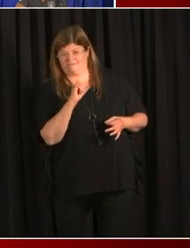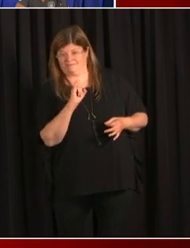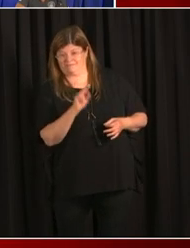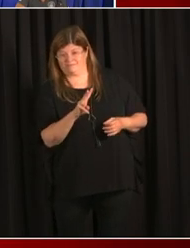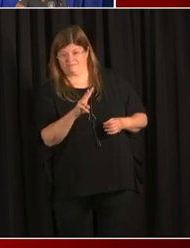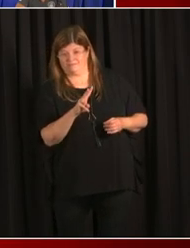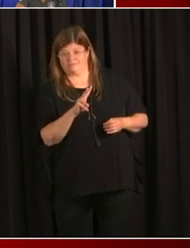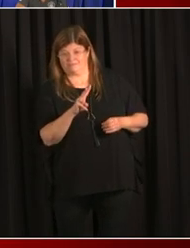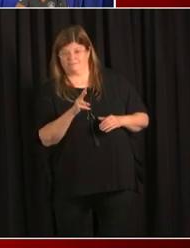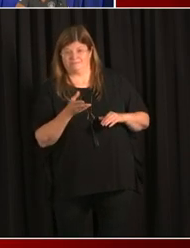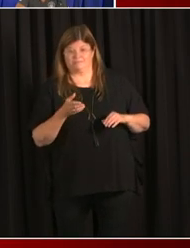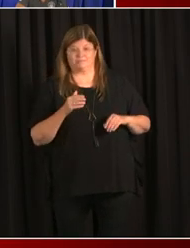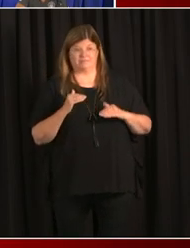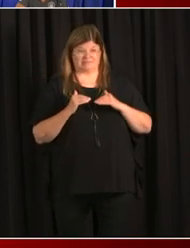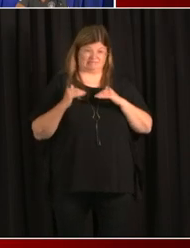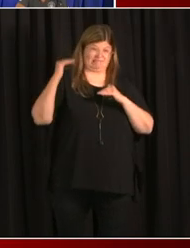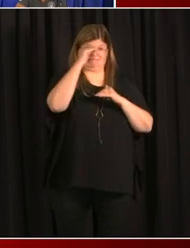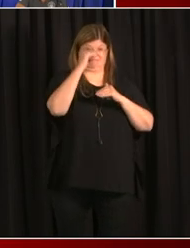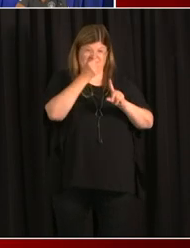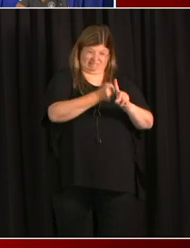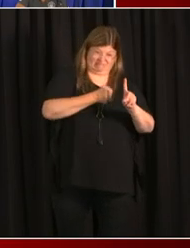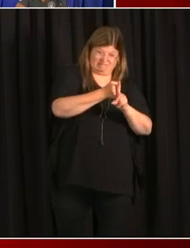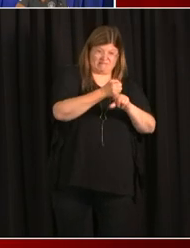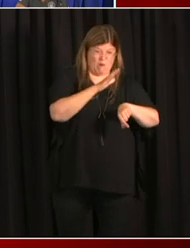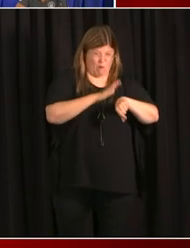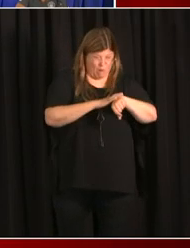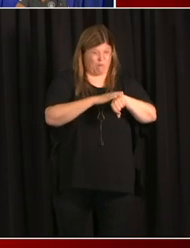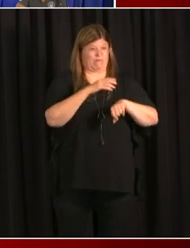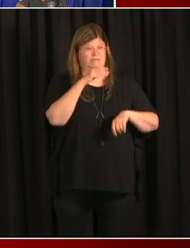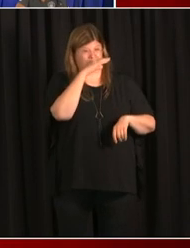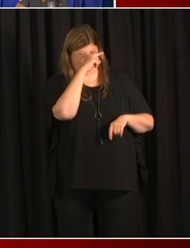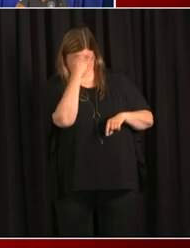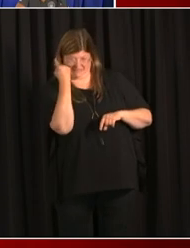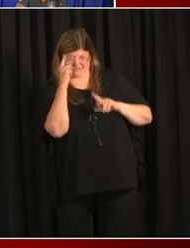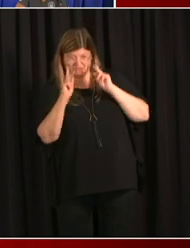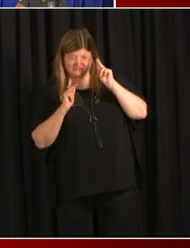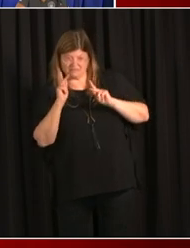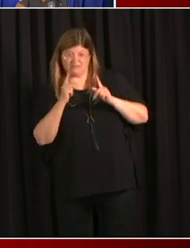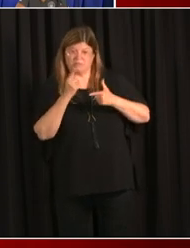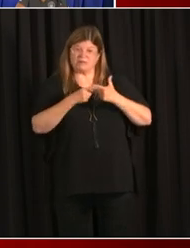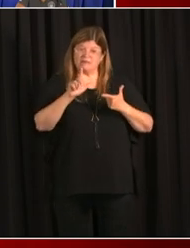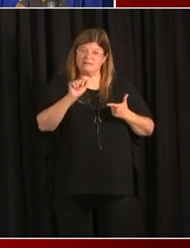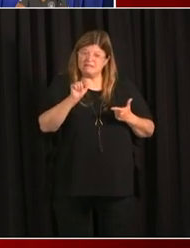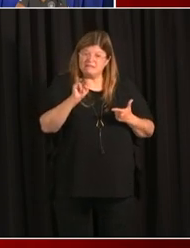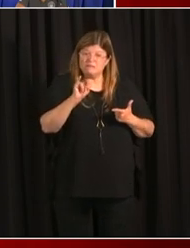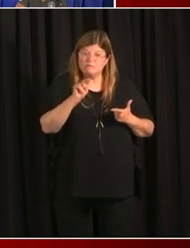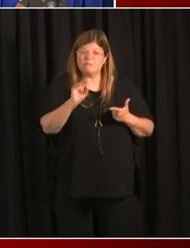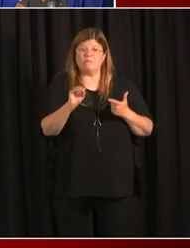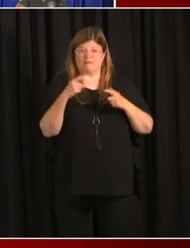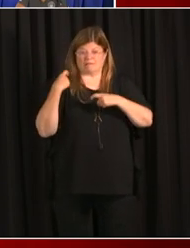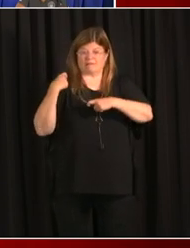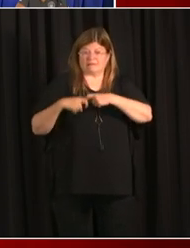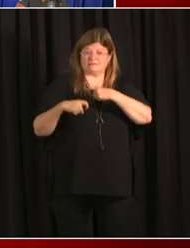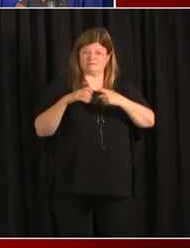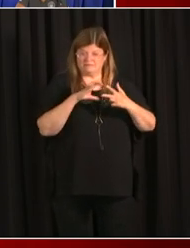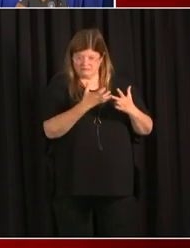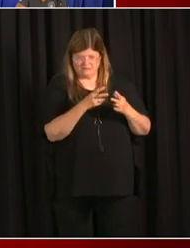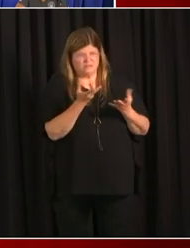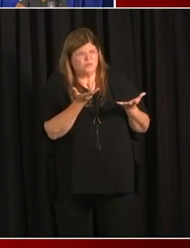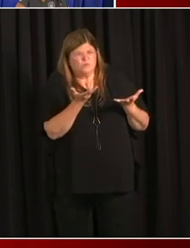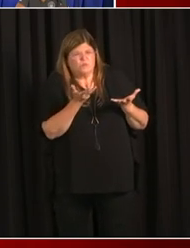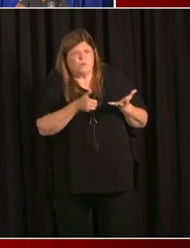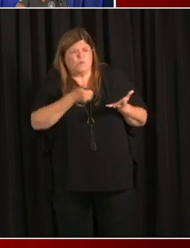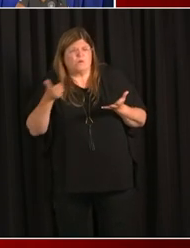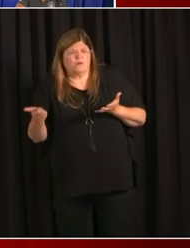and Latino residents, can you say what underlying factors are there that is leading to that? And do they share any similarities in terms